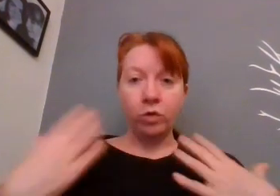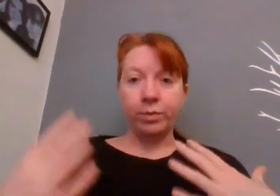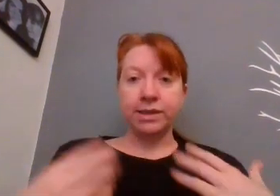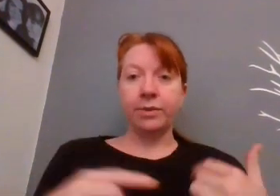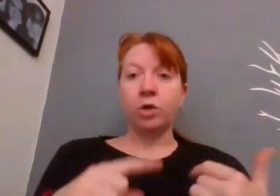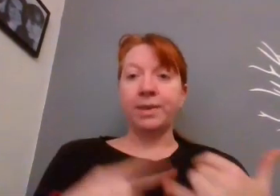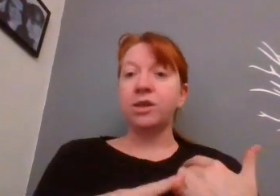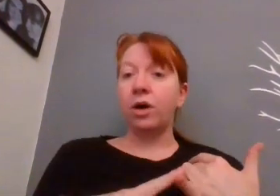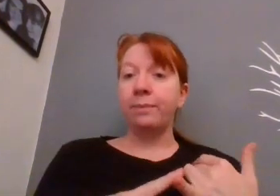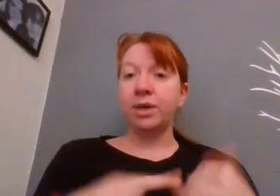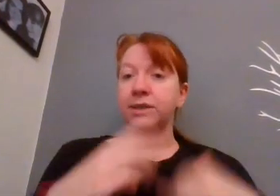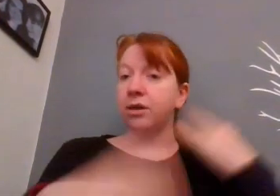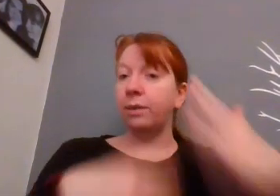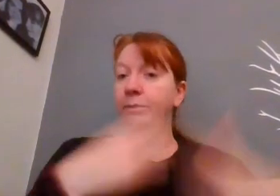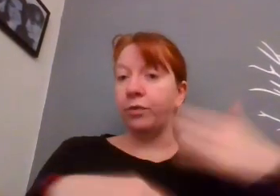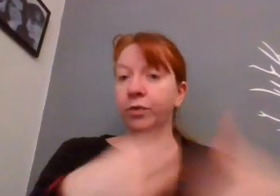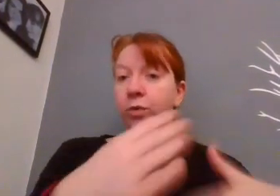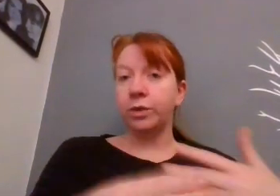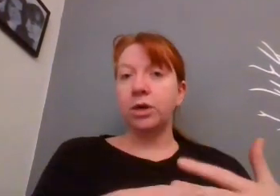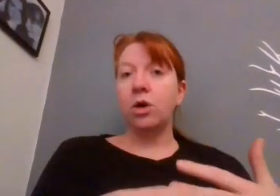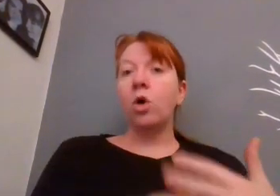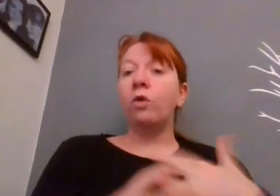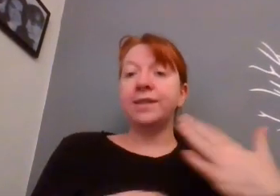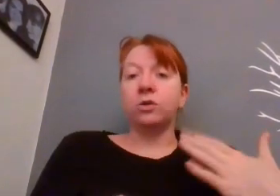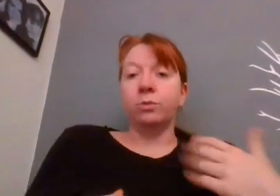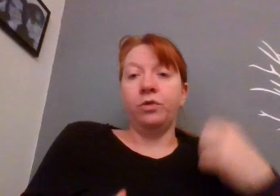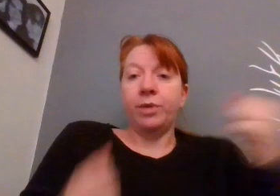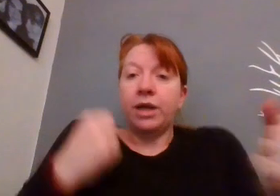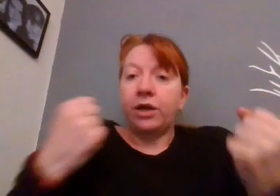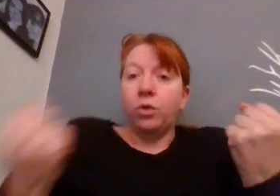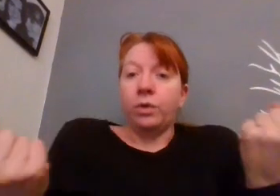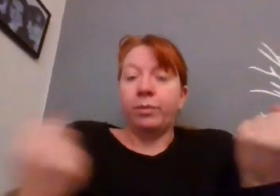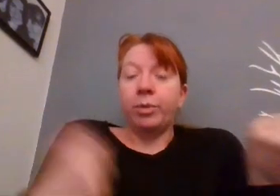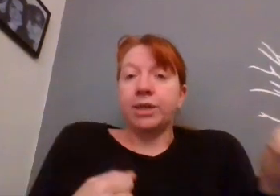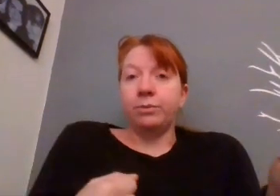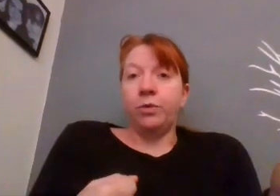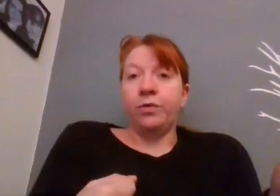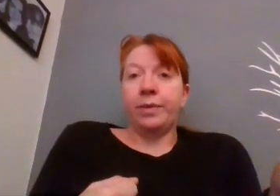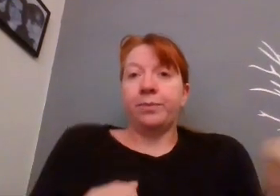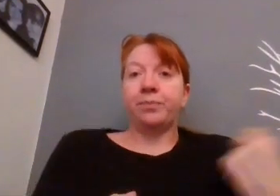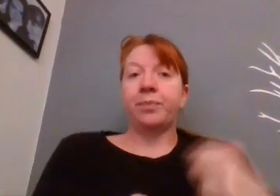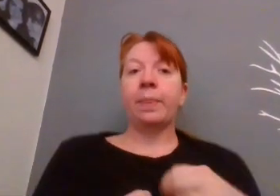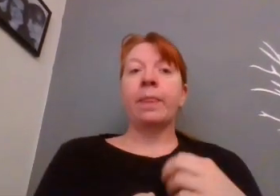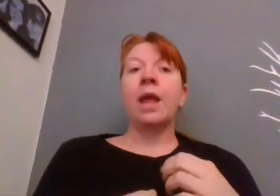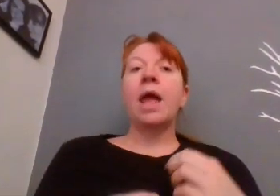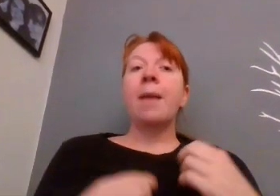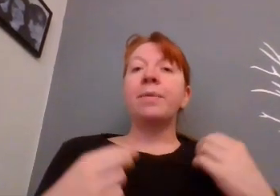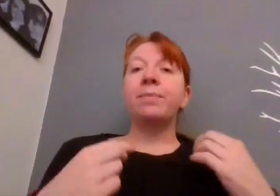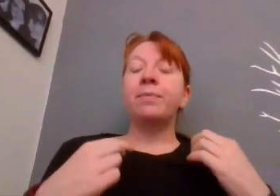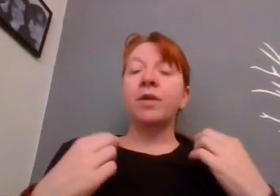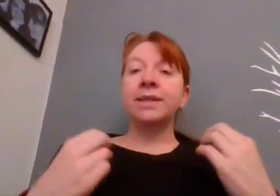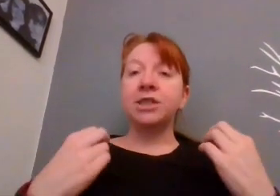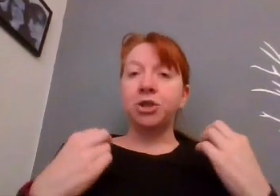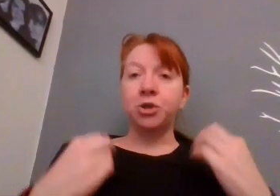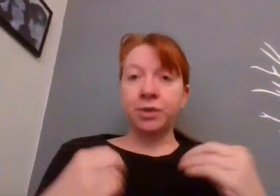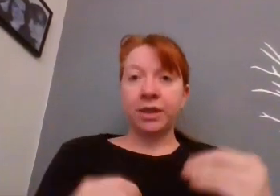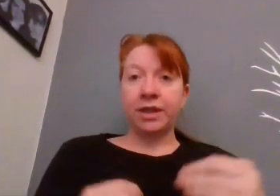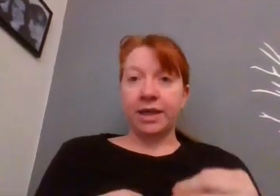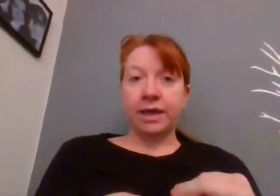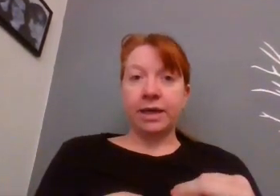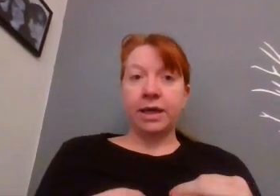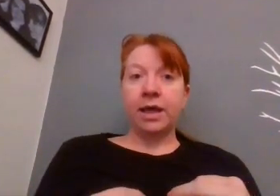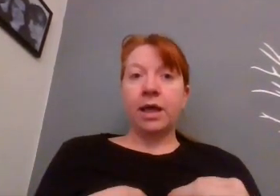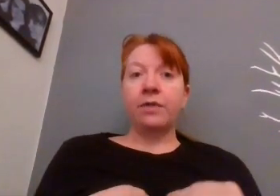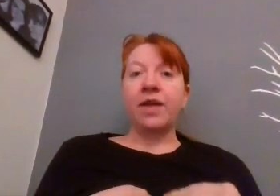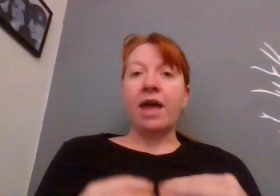motion is a movement, so it could be time because time moves forward, or physical movement like you as a person moving. But scientists used